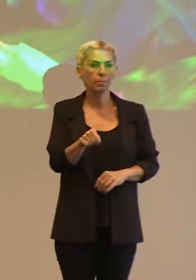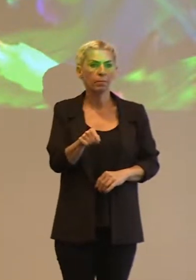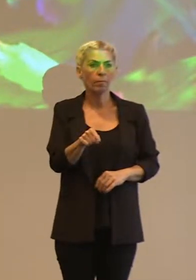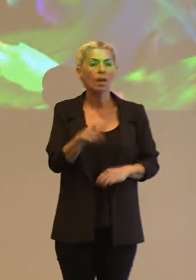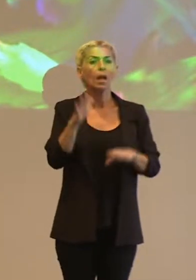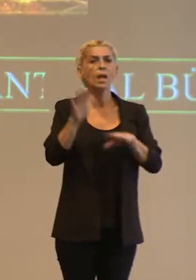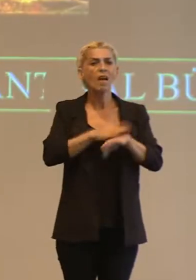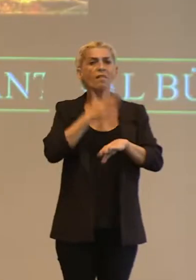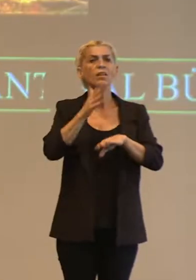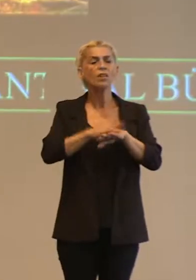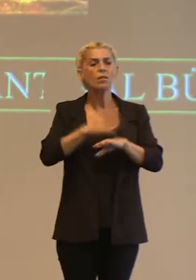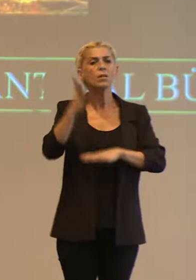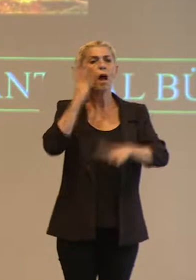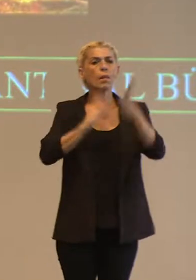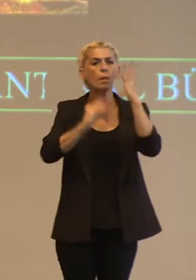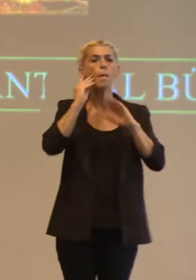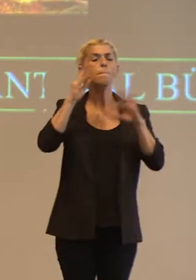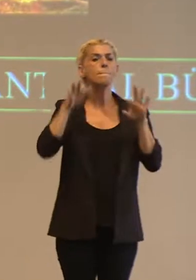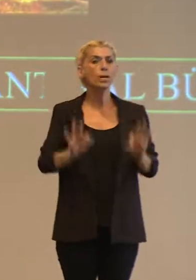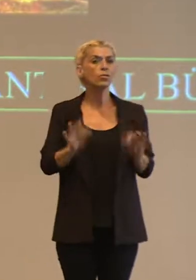modeling technique